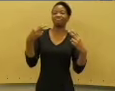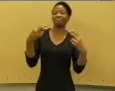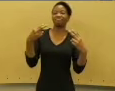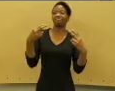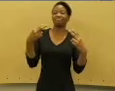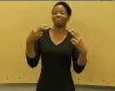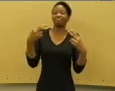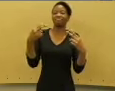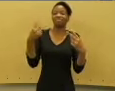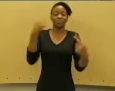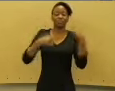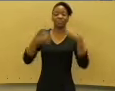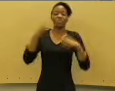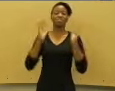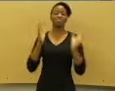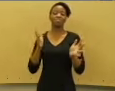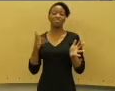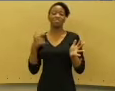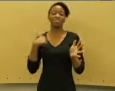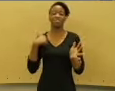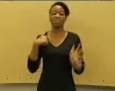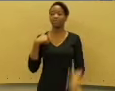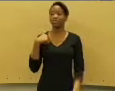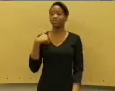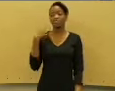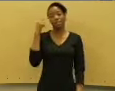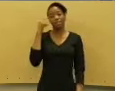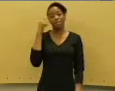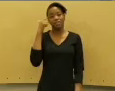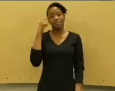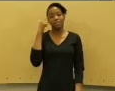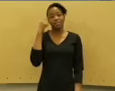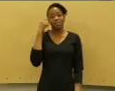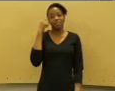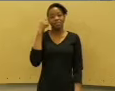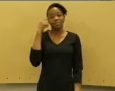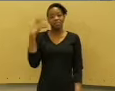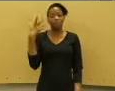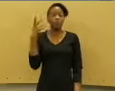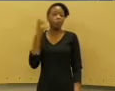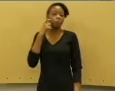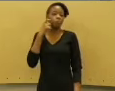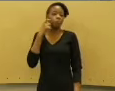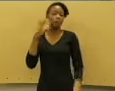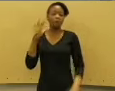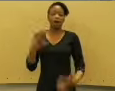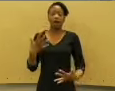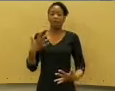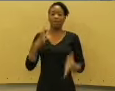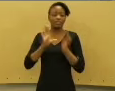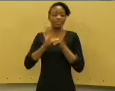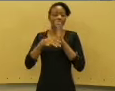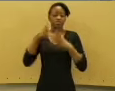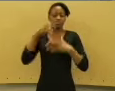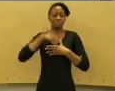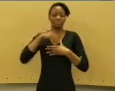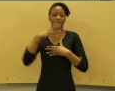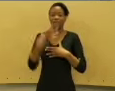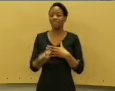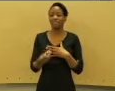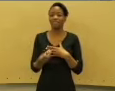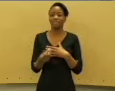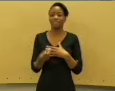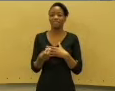for instance, I've always thought, I wonder what it would be like for me to get pregnant while I'm disabled, you know.